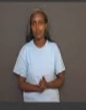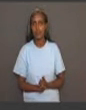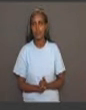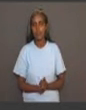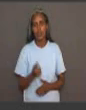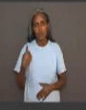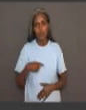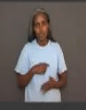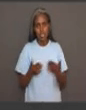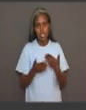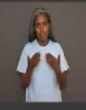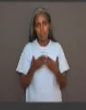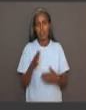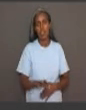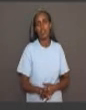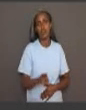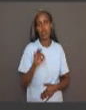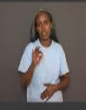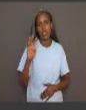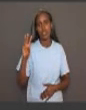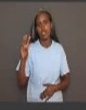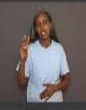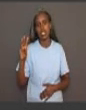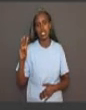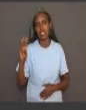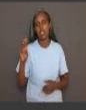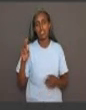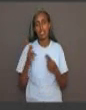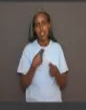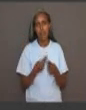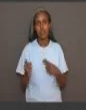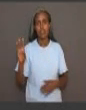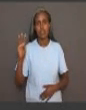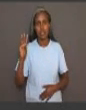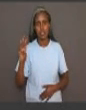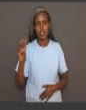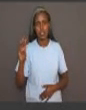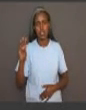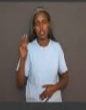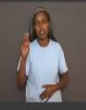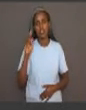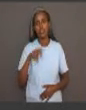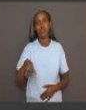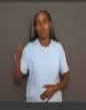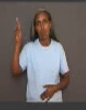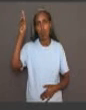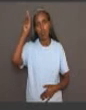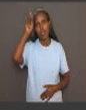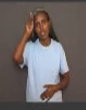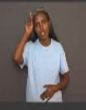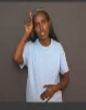We simplify to get 6 times 6 to the power of